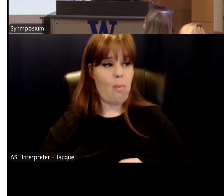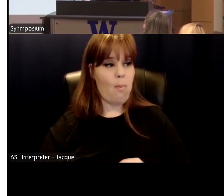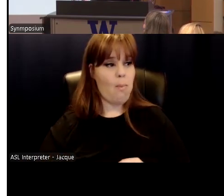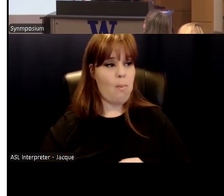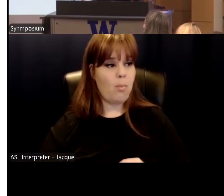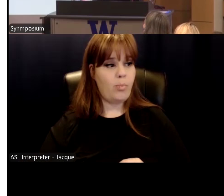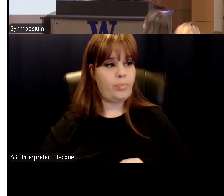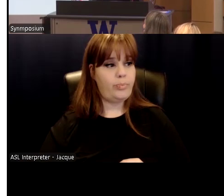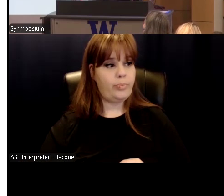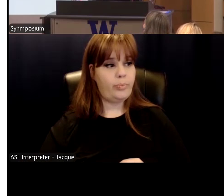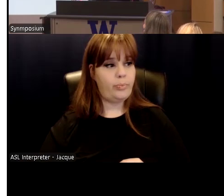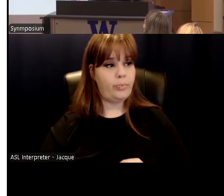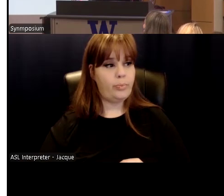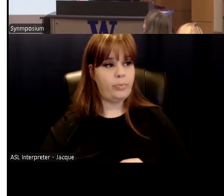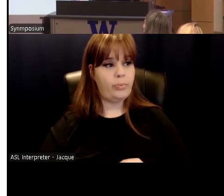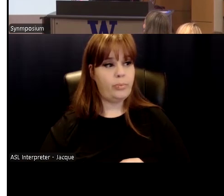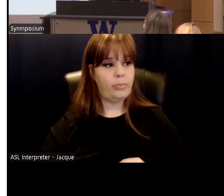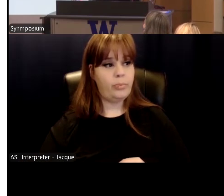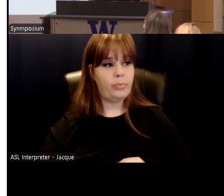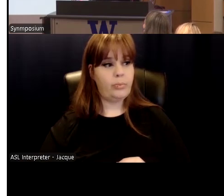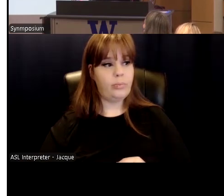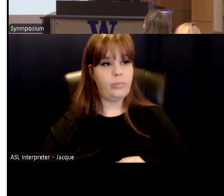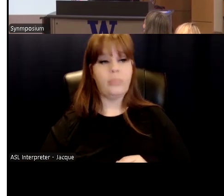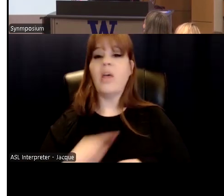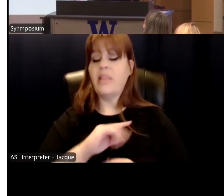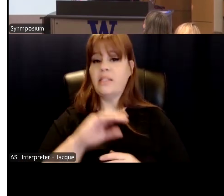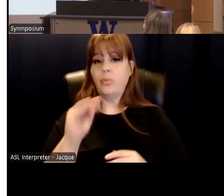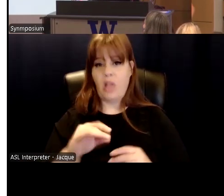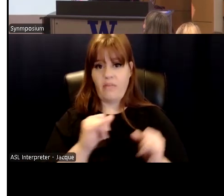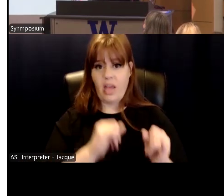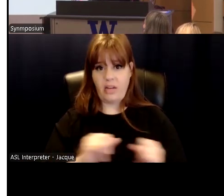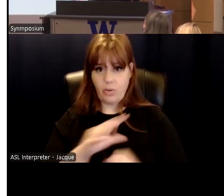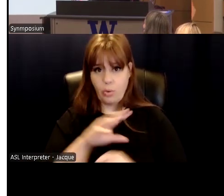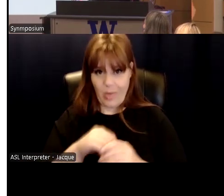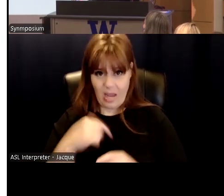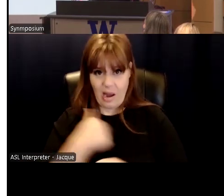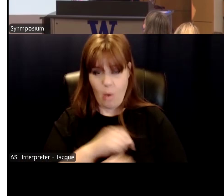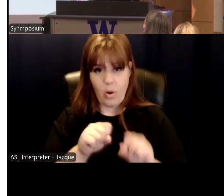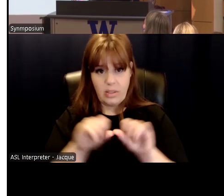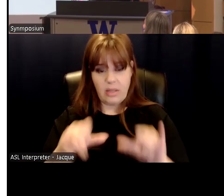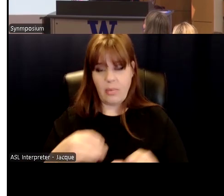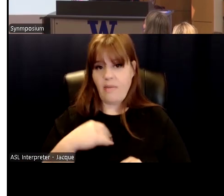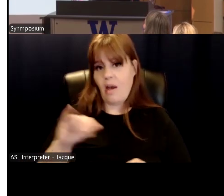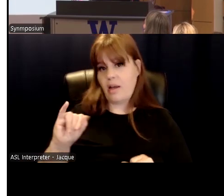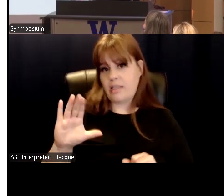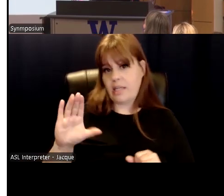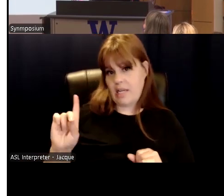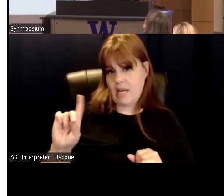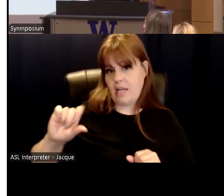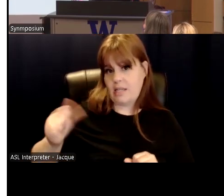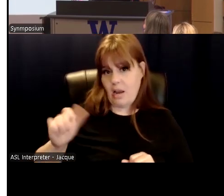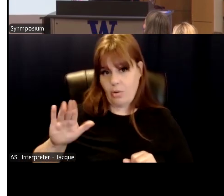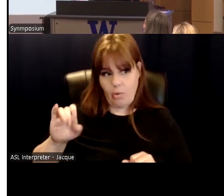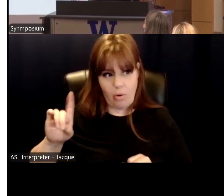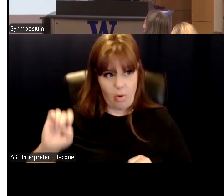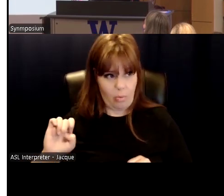This is the percentage of individuals in our healthcare system who have the ICD-10 code U099